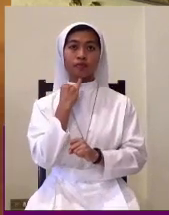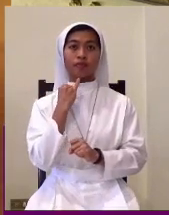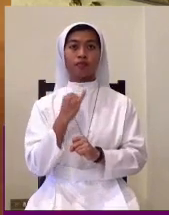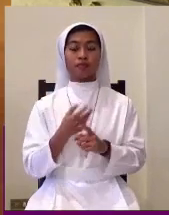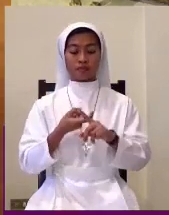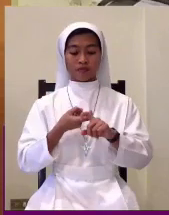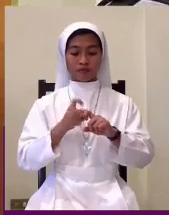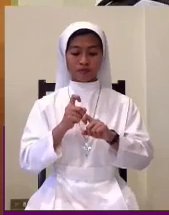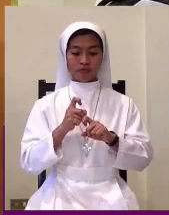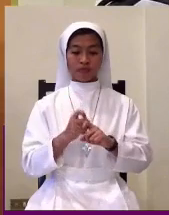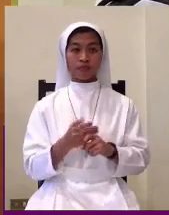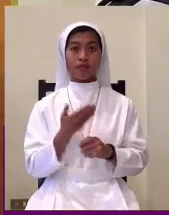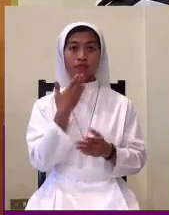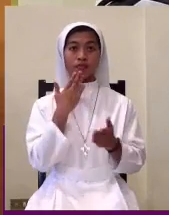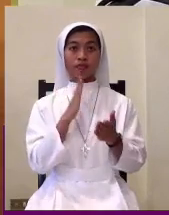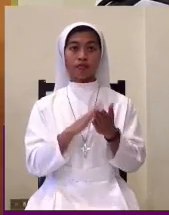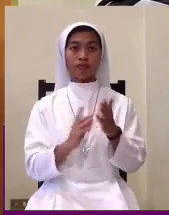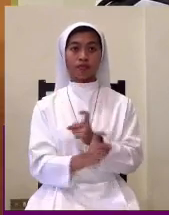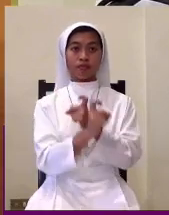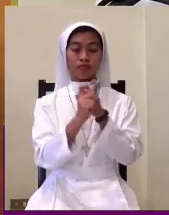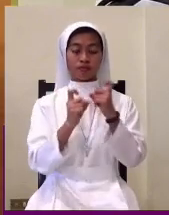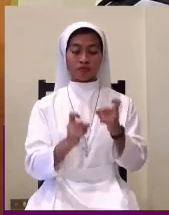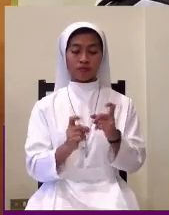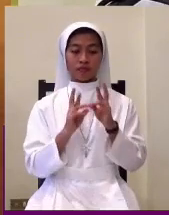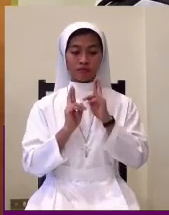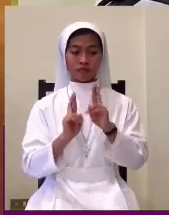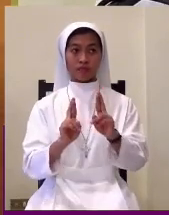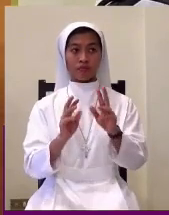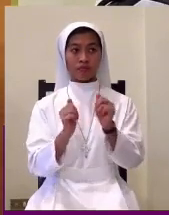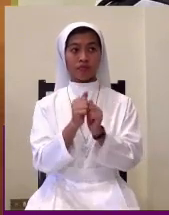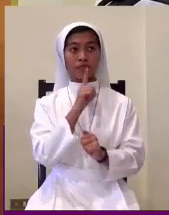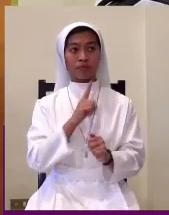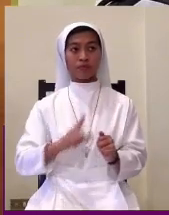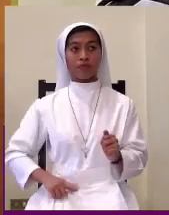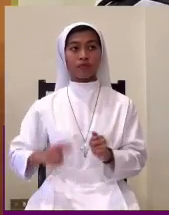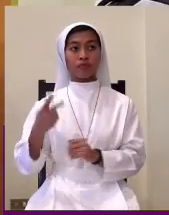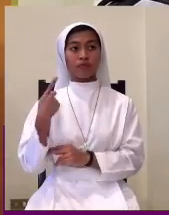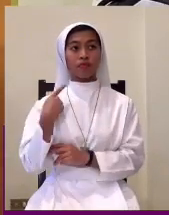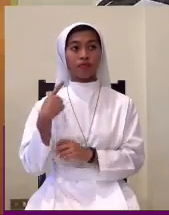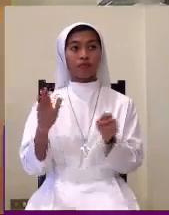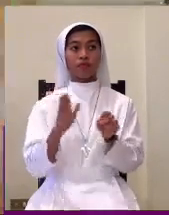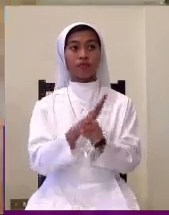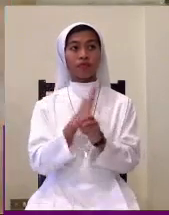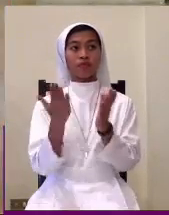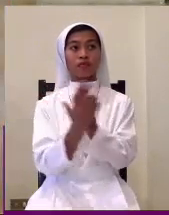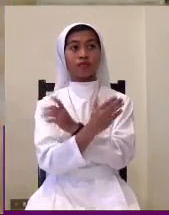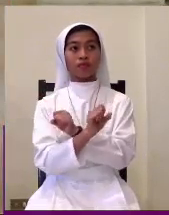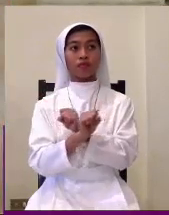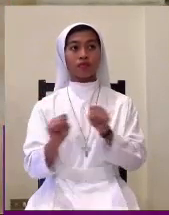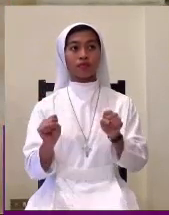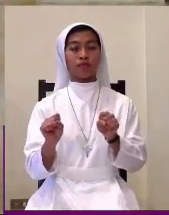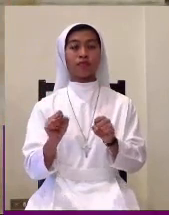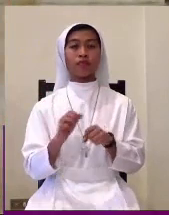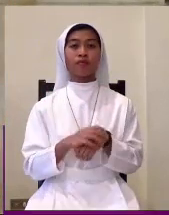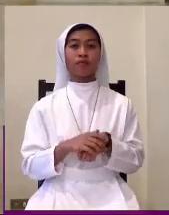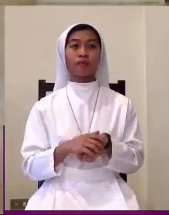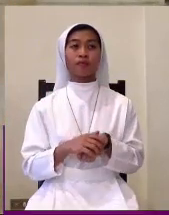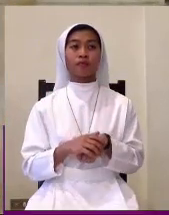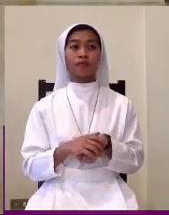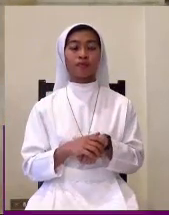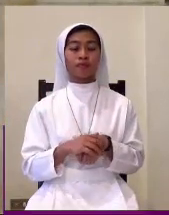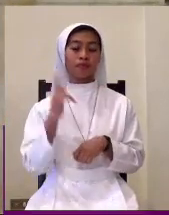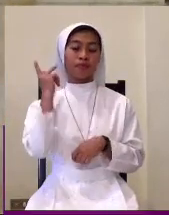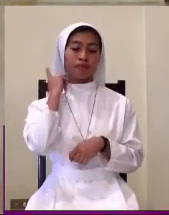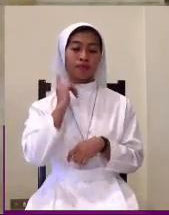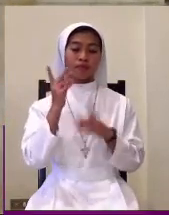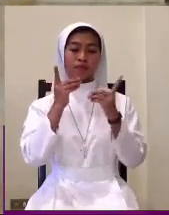iniquities. With the Lord there is mercy and fullness of redemption. Paul declares that the Holy Spirit,